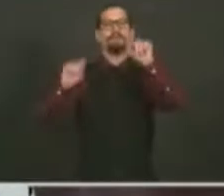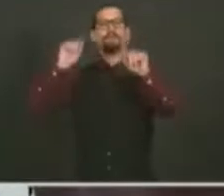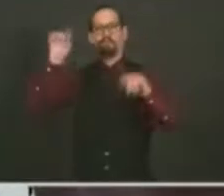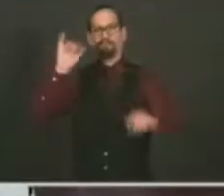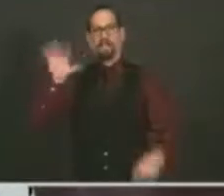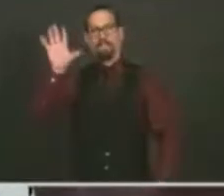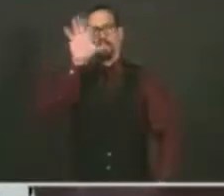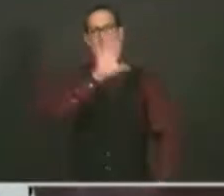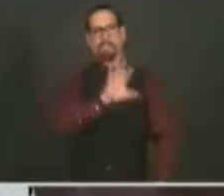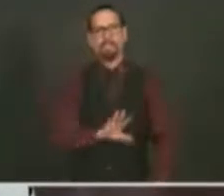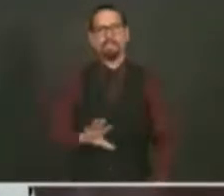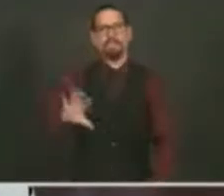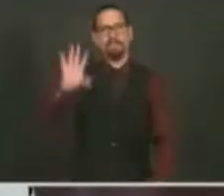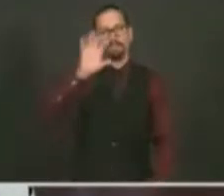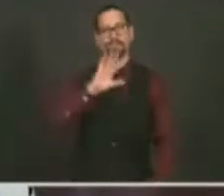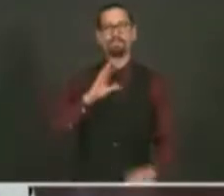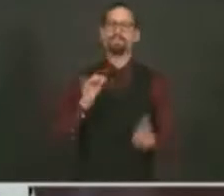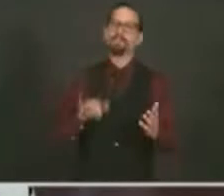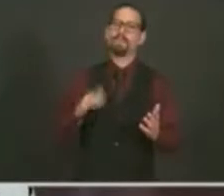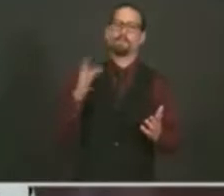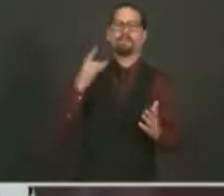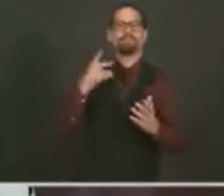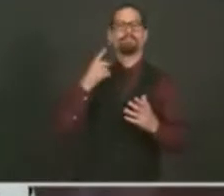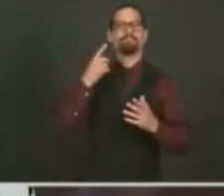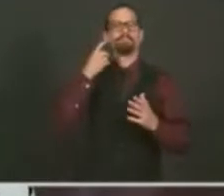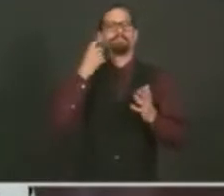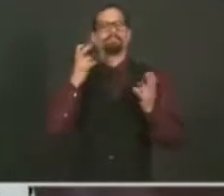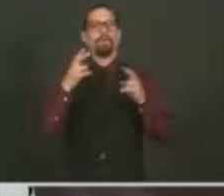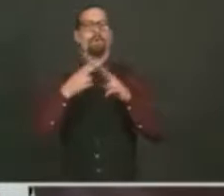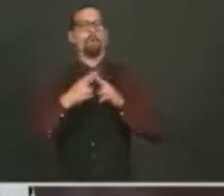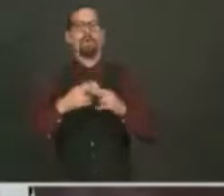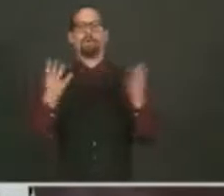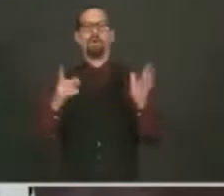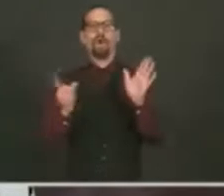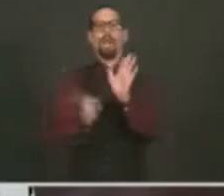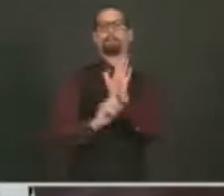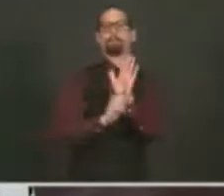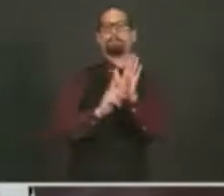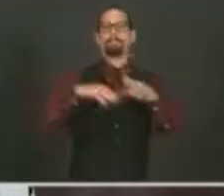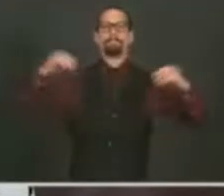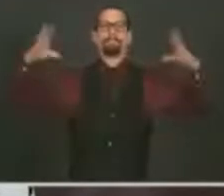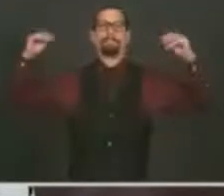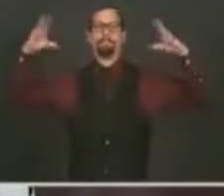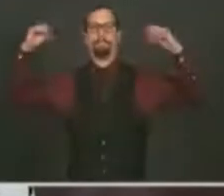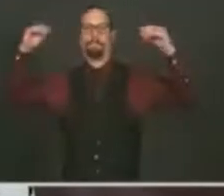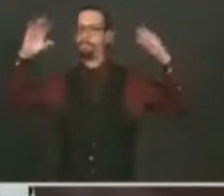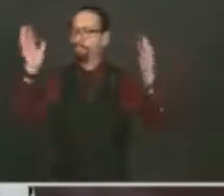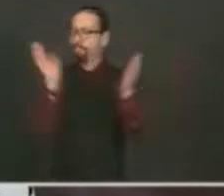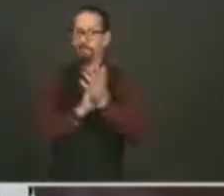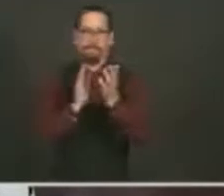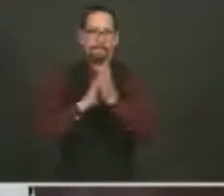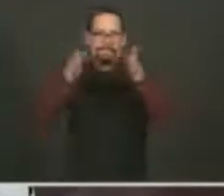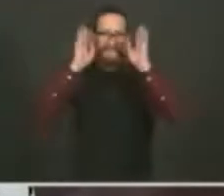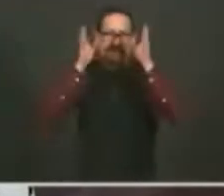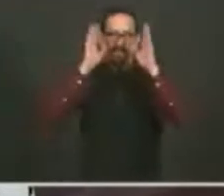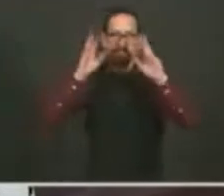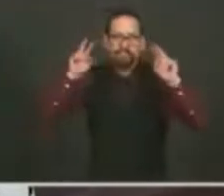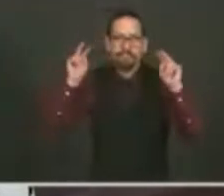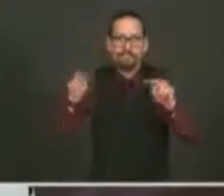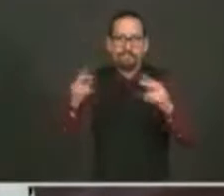And that's where we're sounding the alarm and want to have you take steps